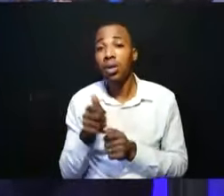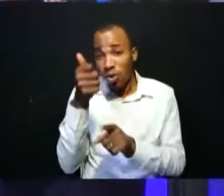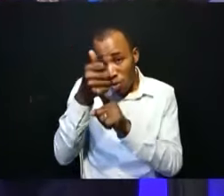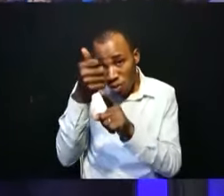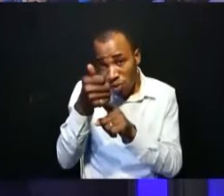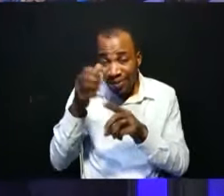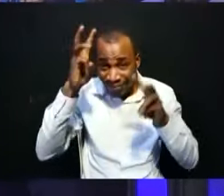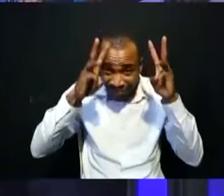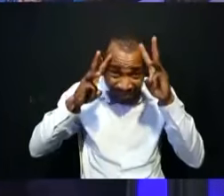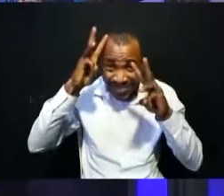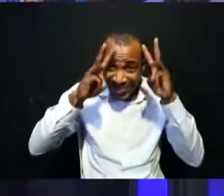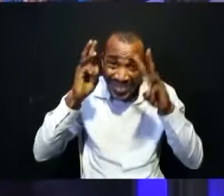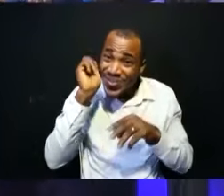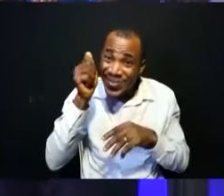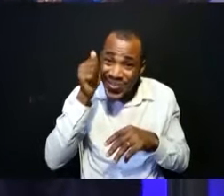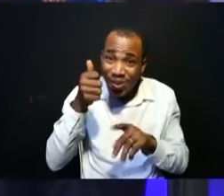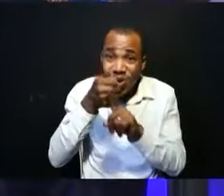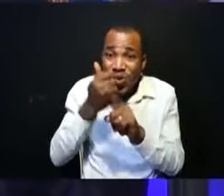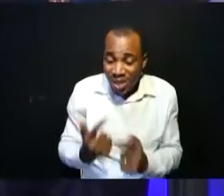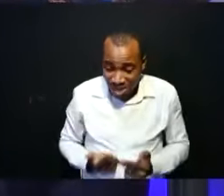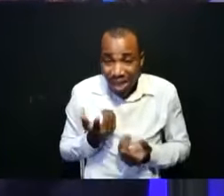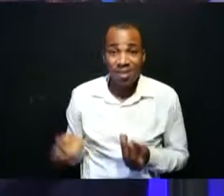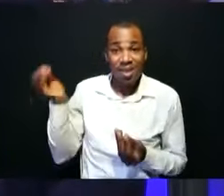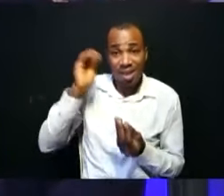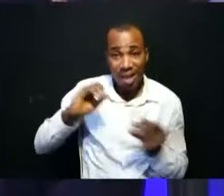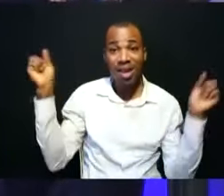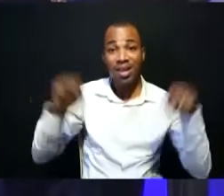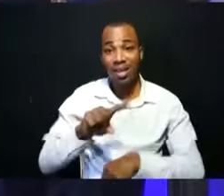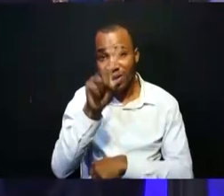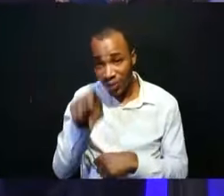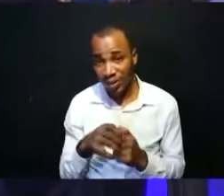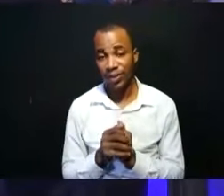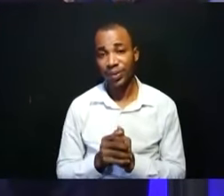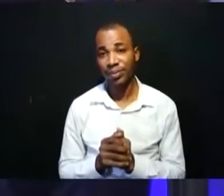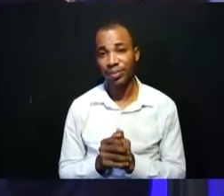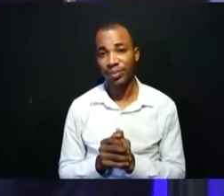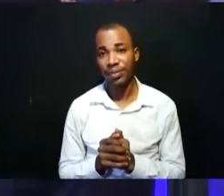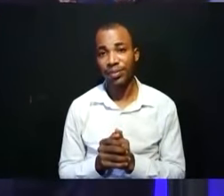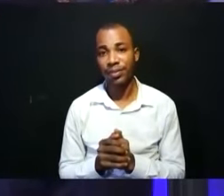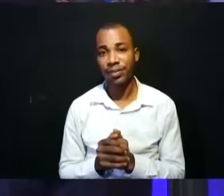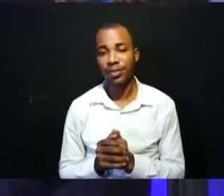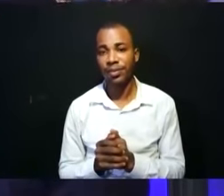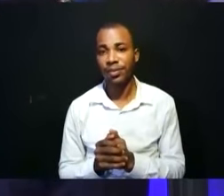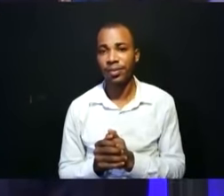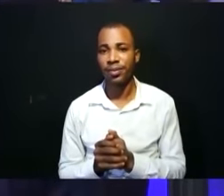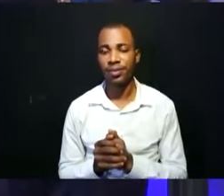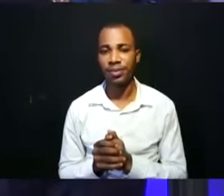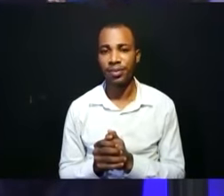by worrying, add a single hour to your life? And